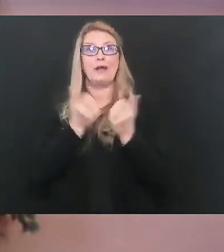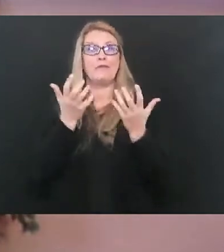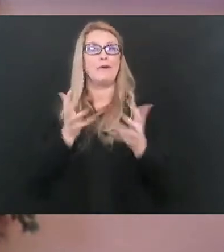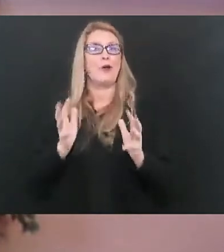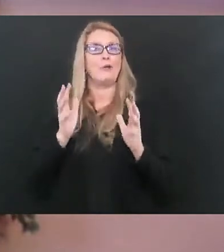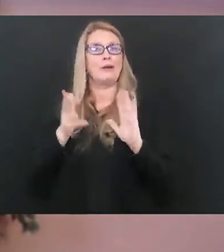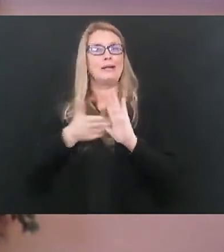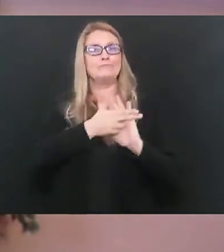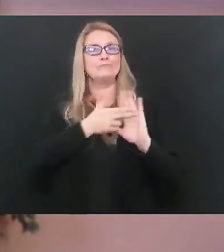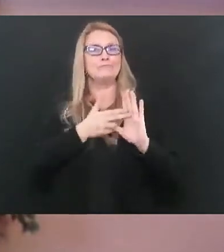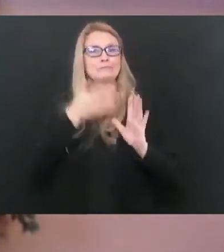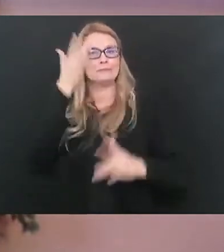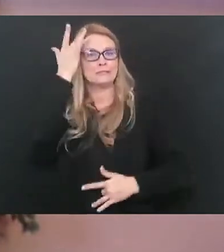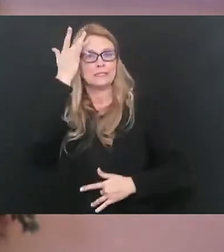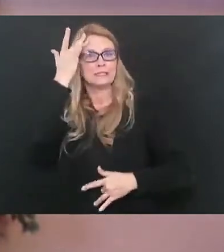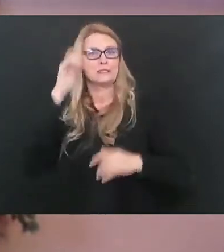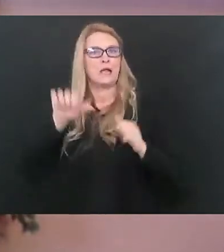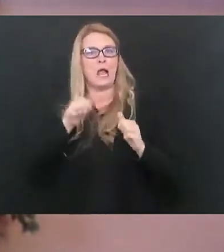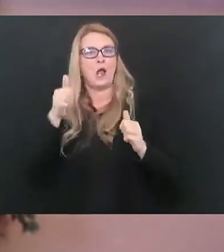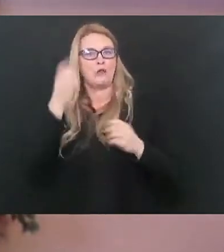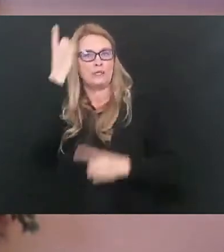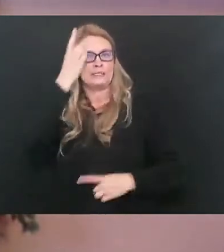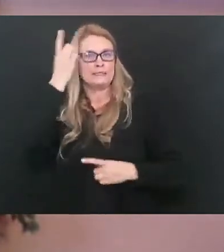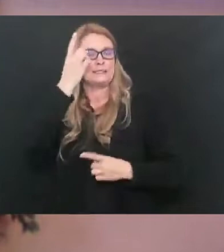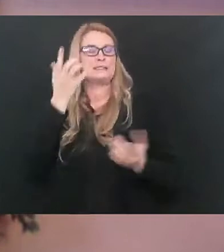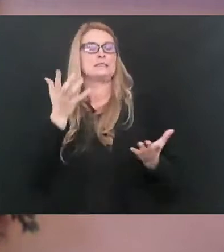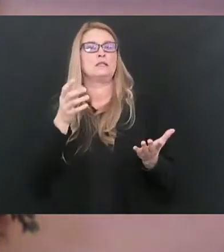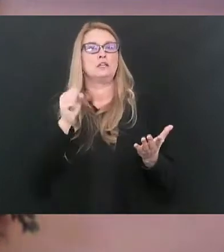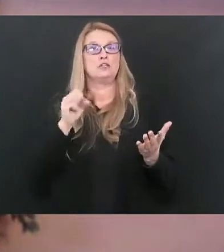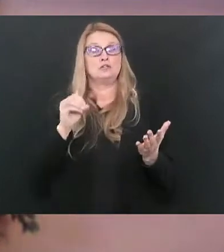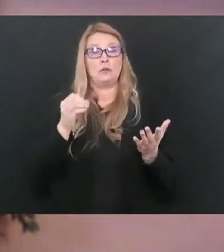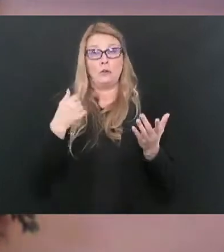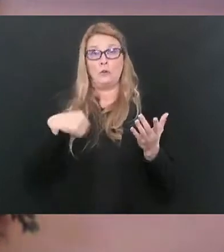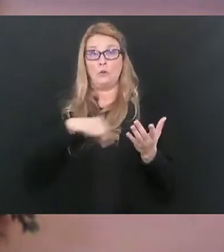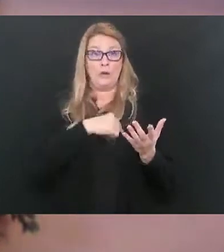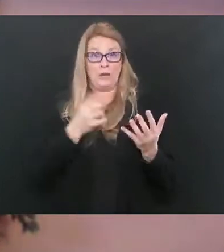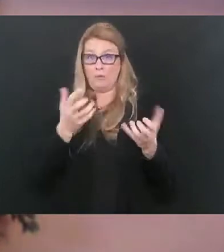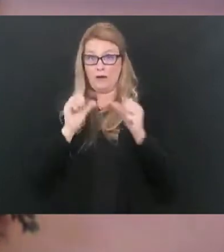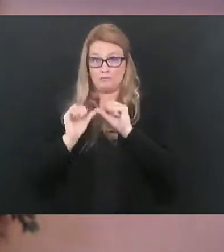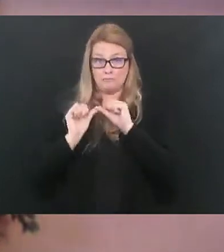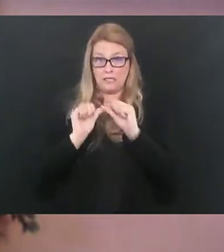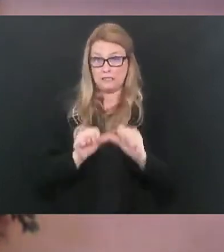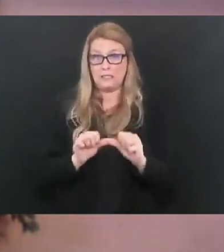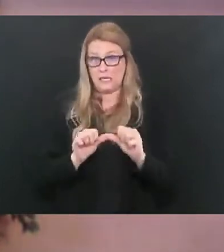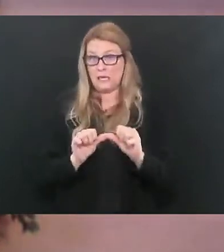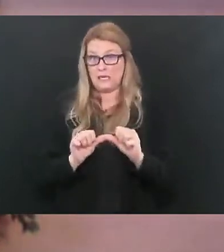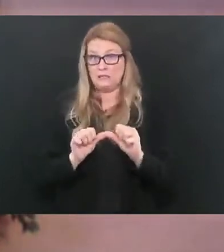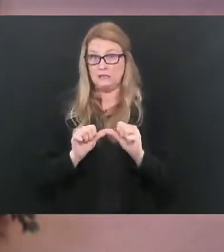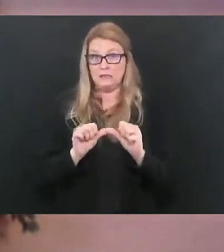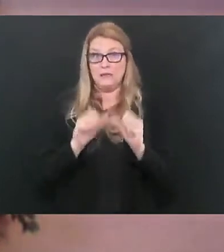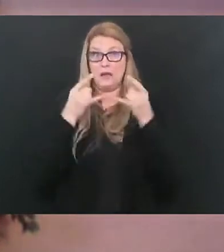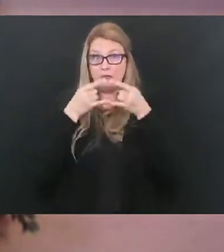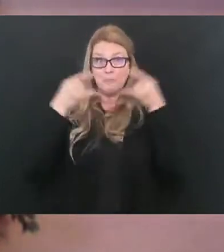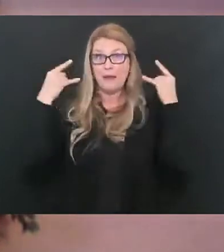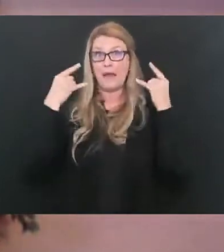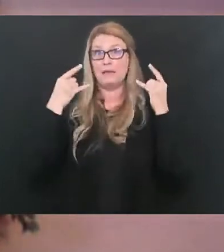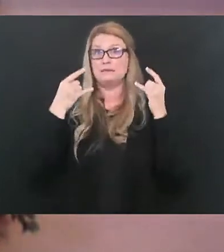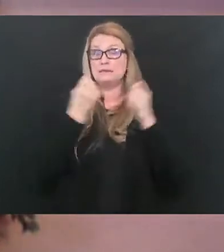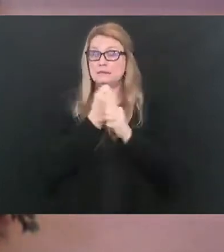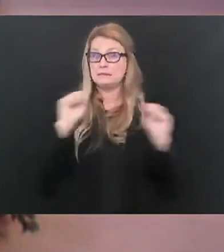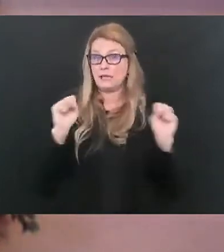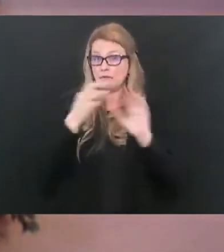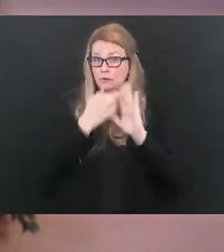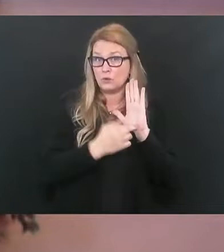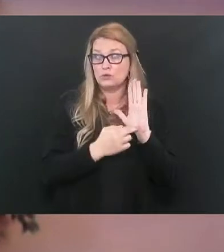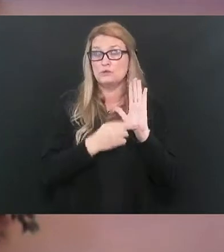able to prioritize for vaccines. And we still want to maintain our discipline and commitment to do that. But